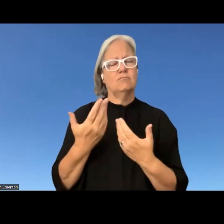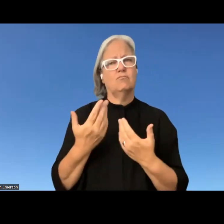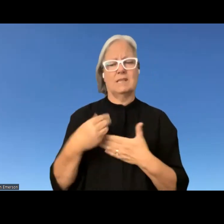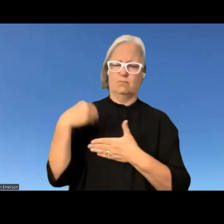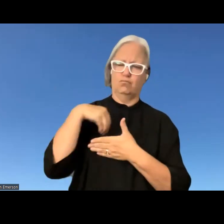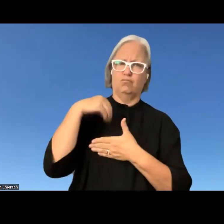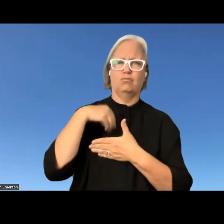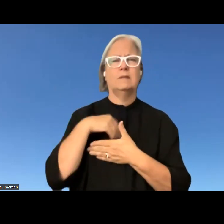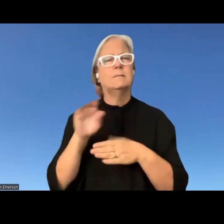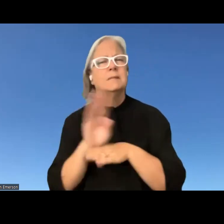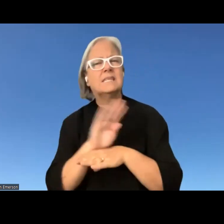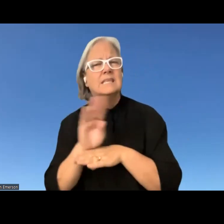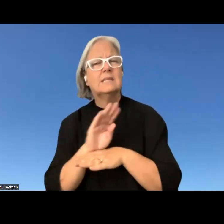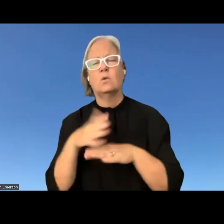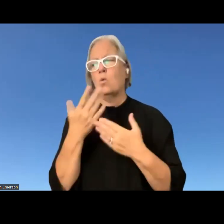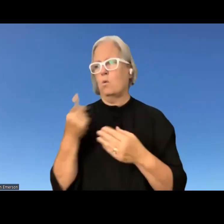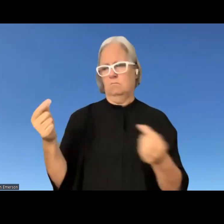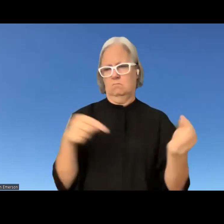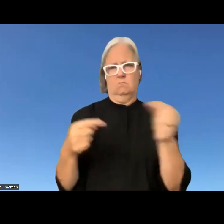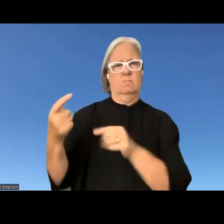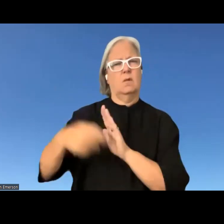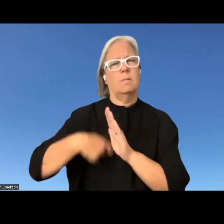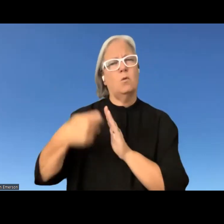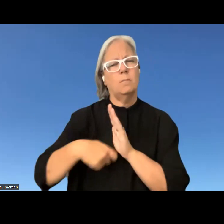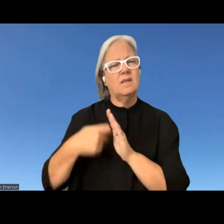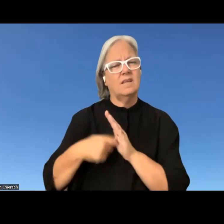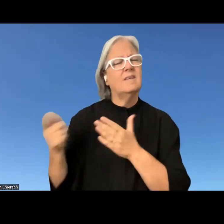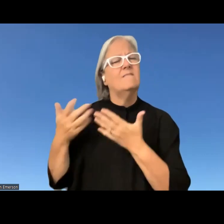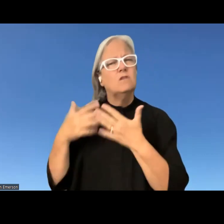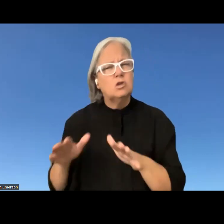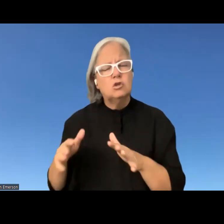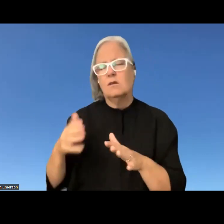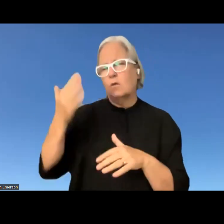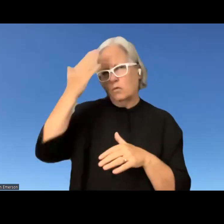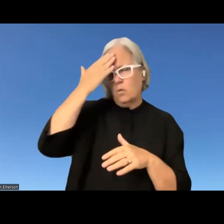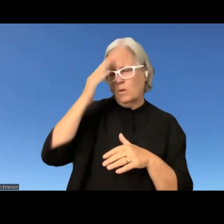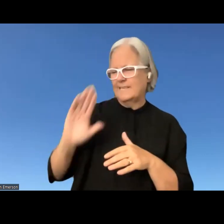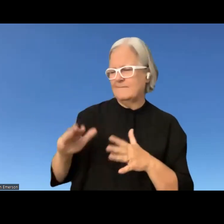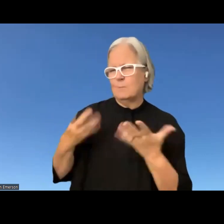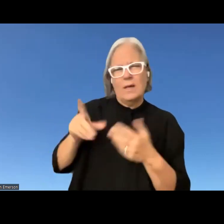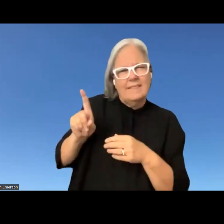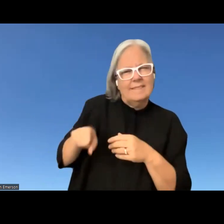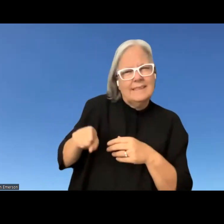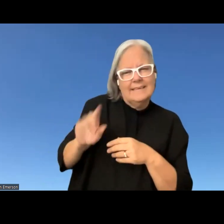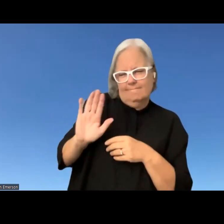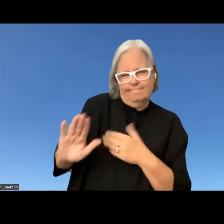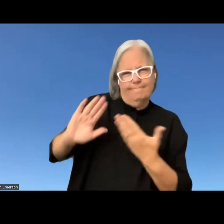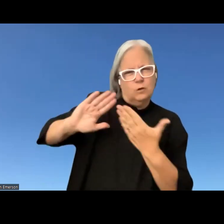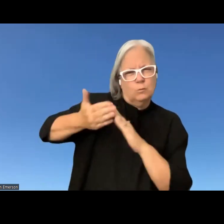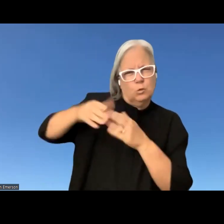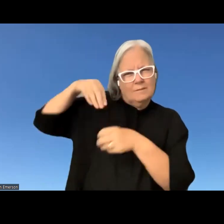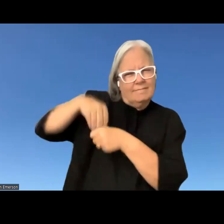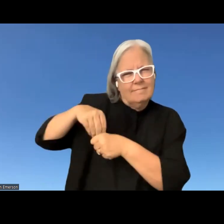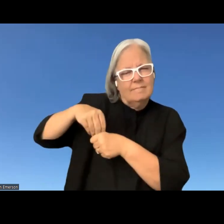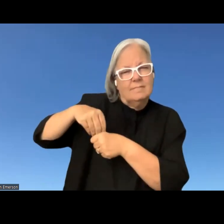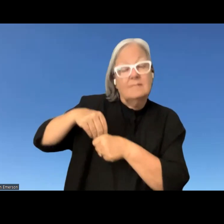program have done so from meeting a need within their community, and we want those